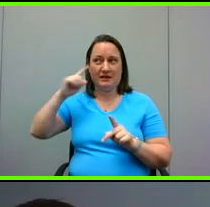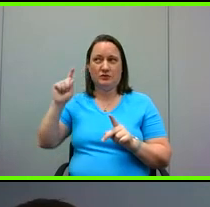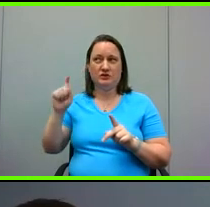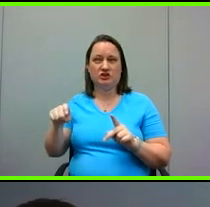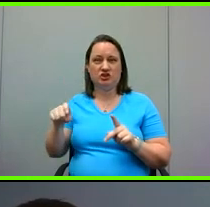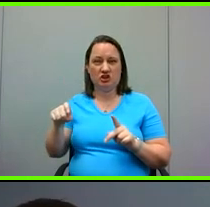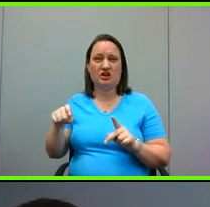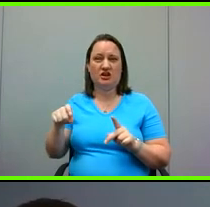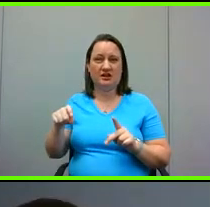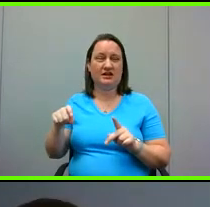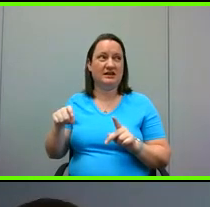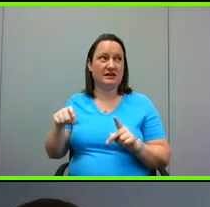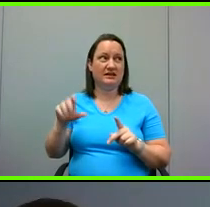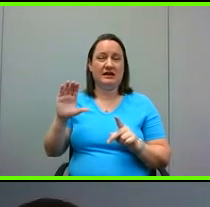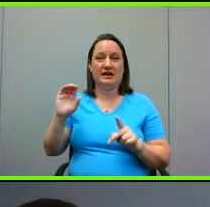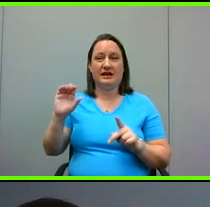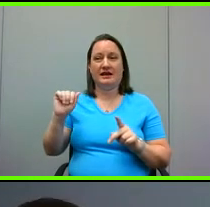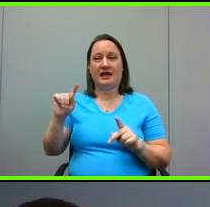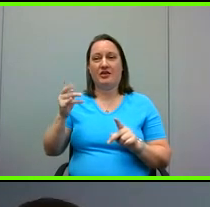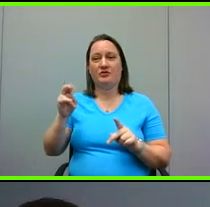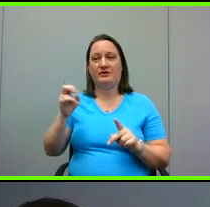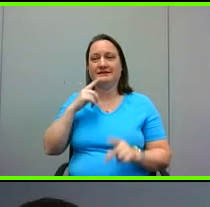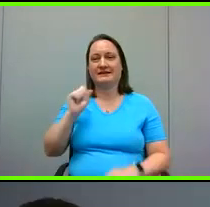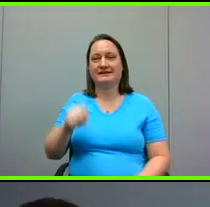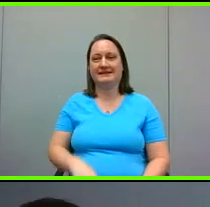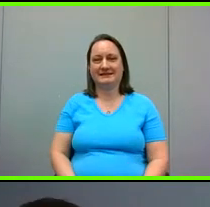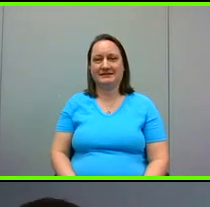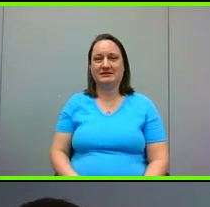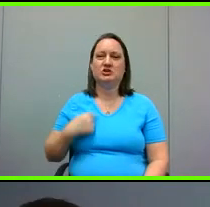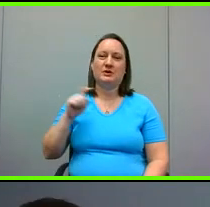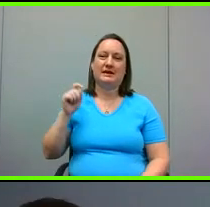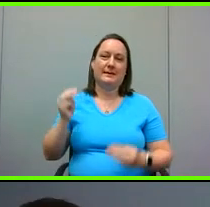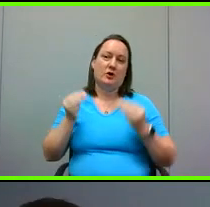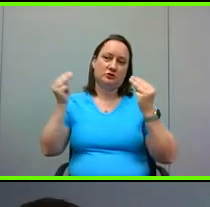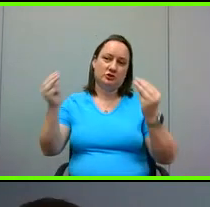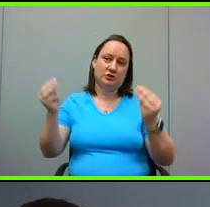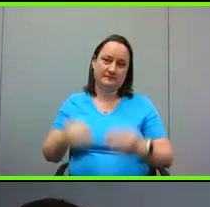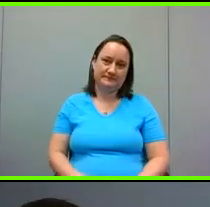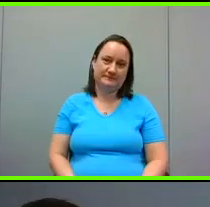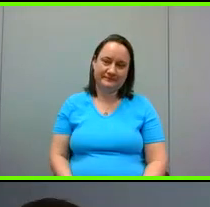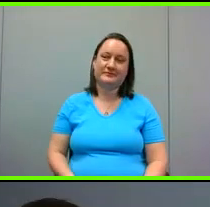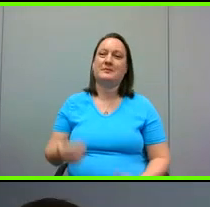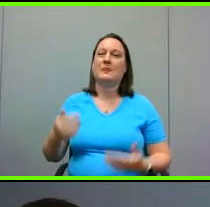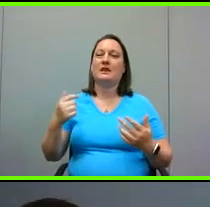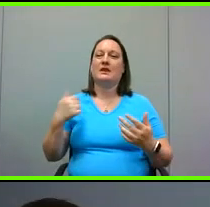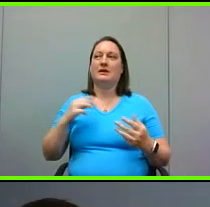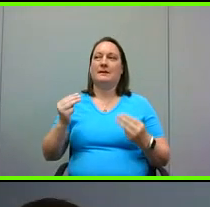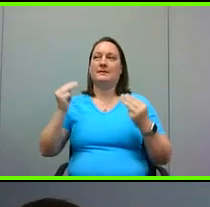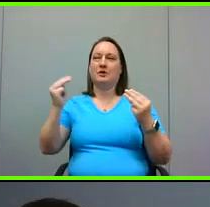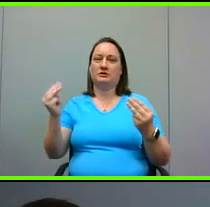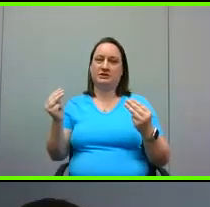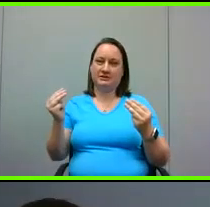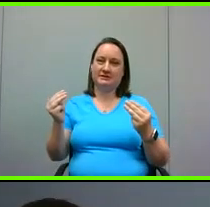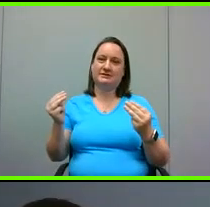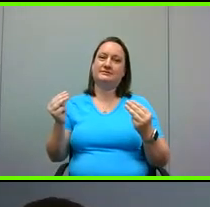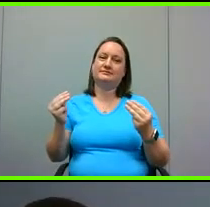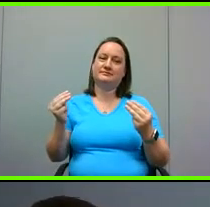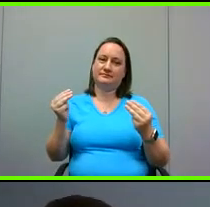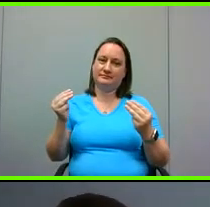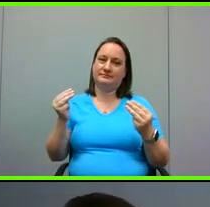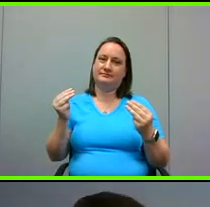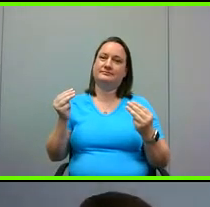should just for, yeah, consistency. So I'm gonna do, we need